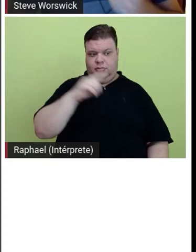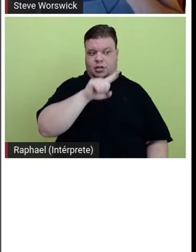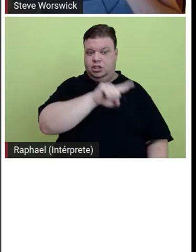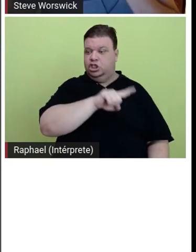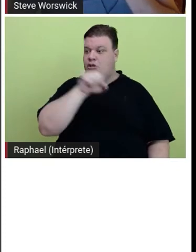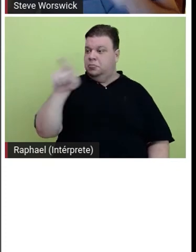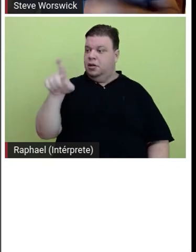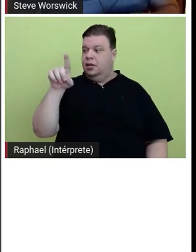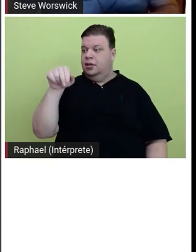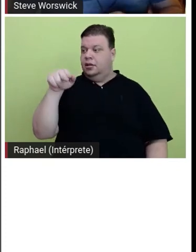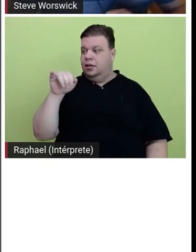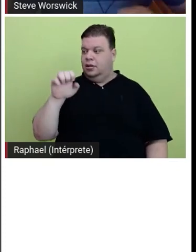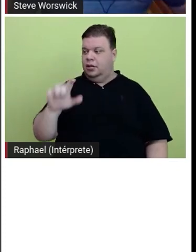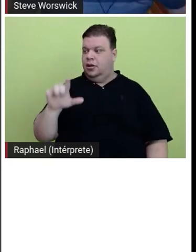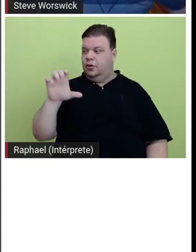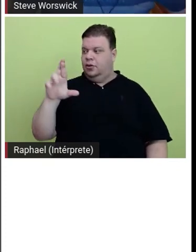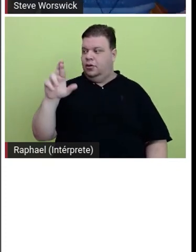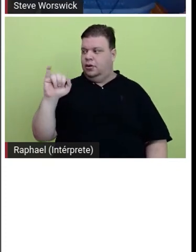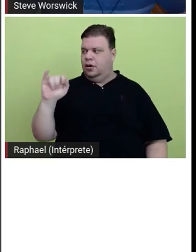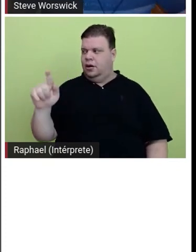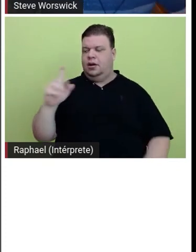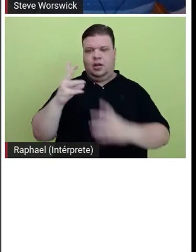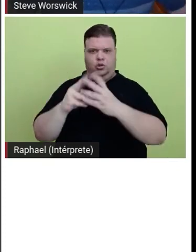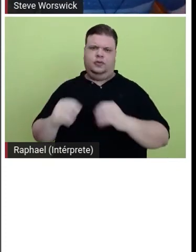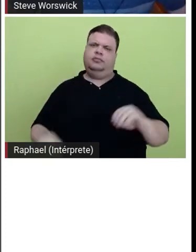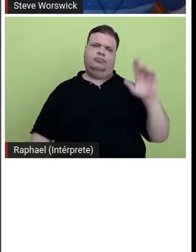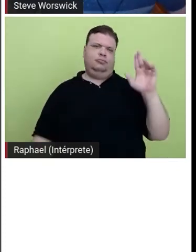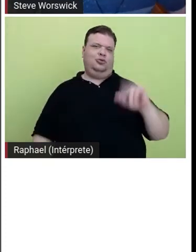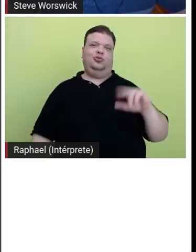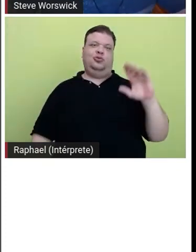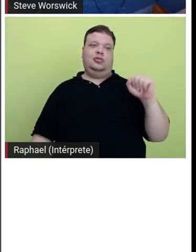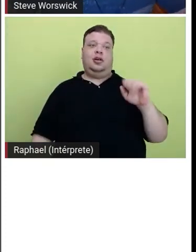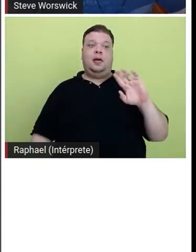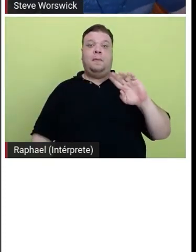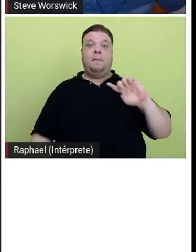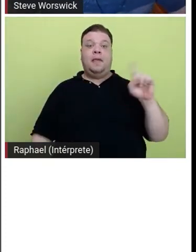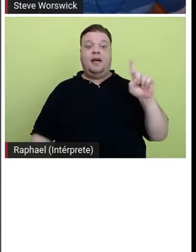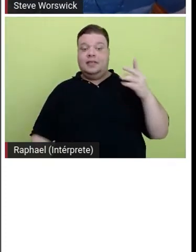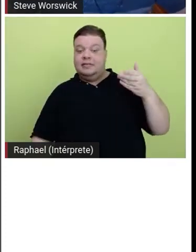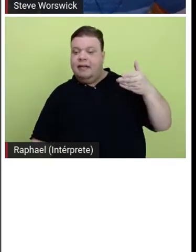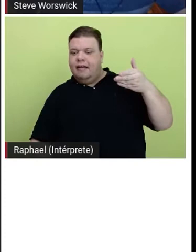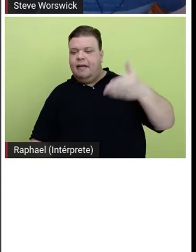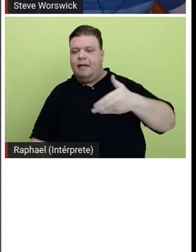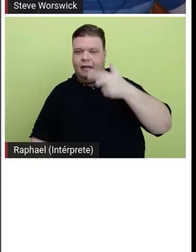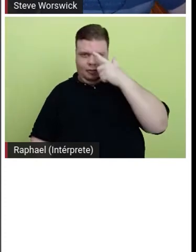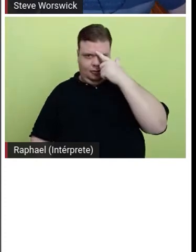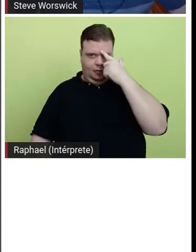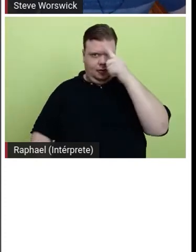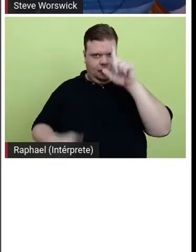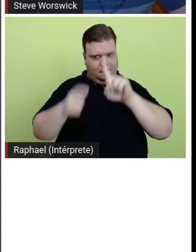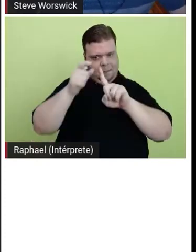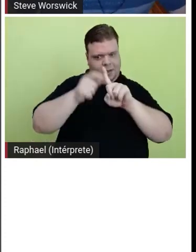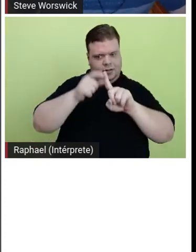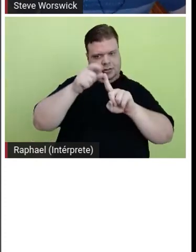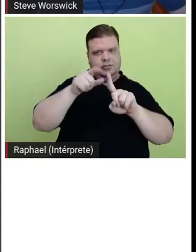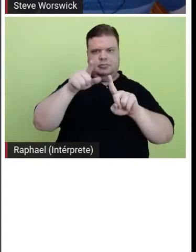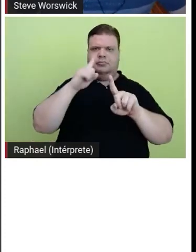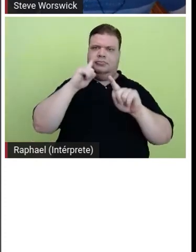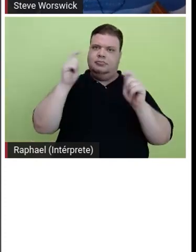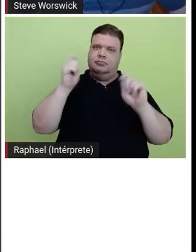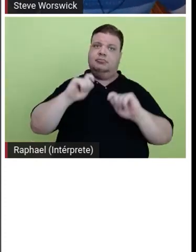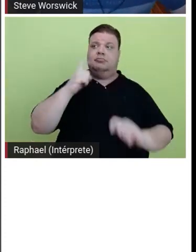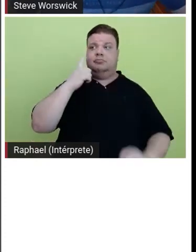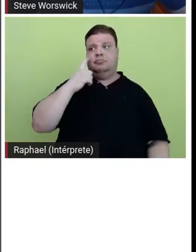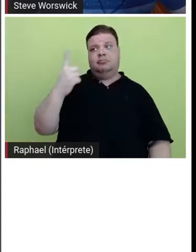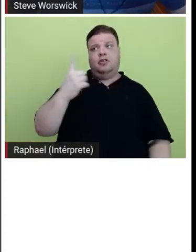But yeah, it's important for me to keep chatbot abuse to a minimum. A lot of the popular voice